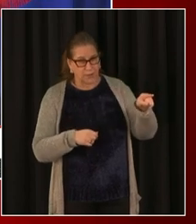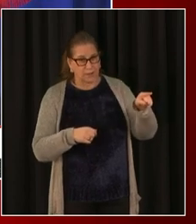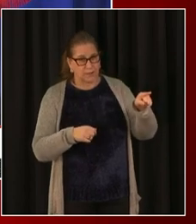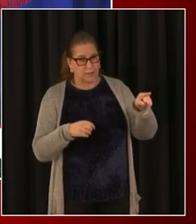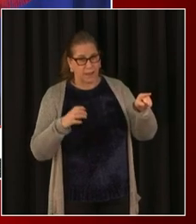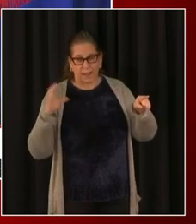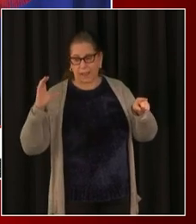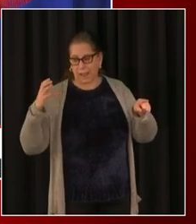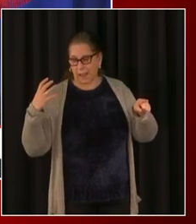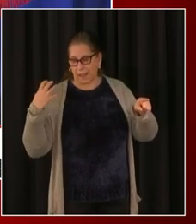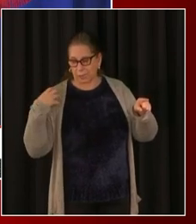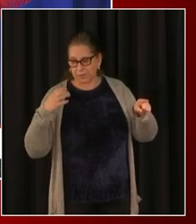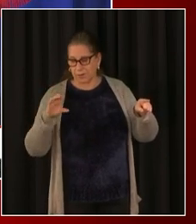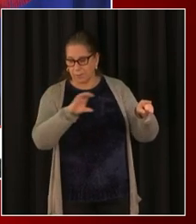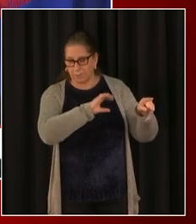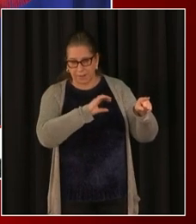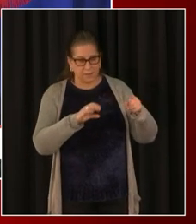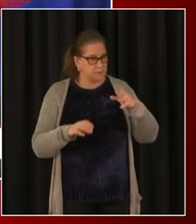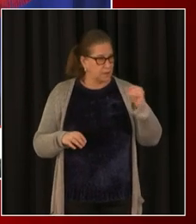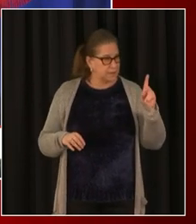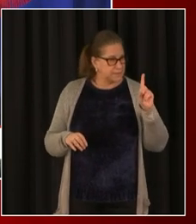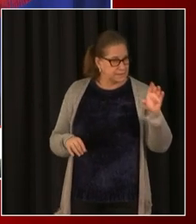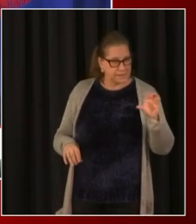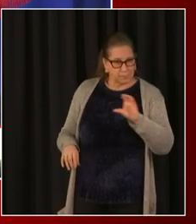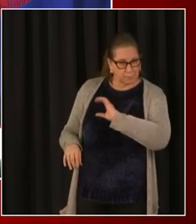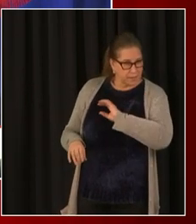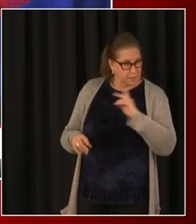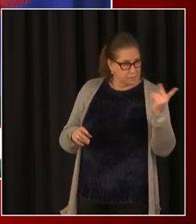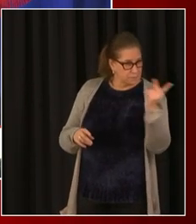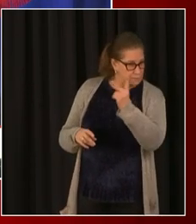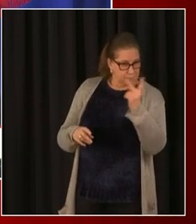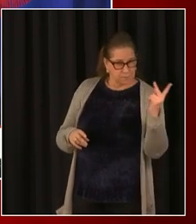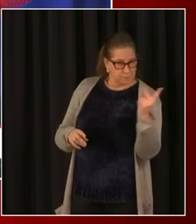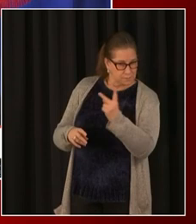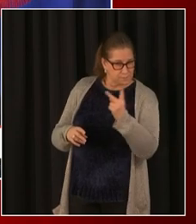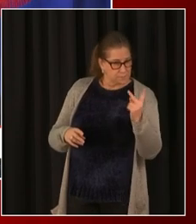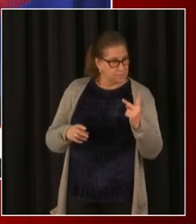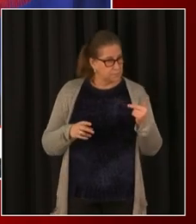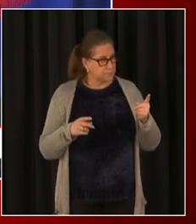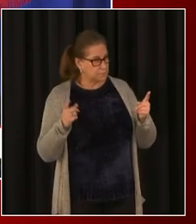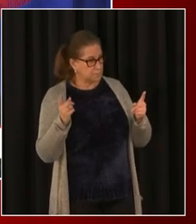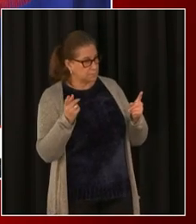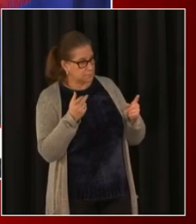getting the assistance they needed for this event, to cover this event beforehand?